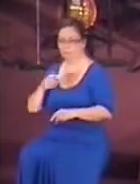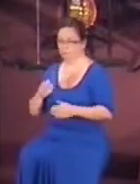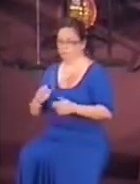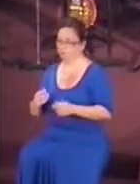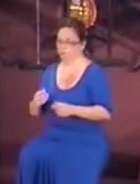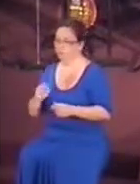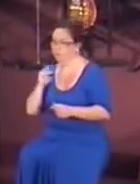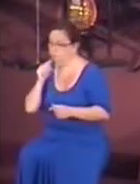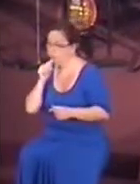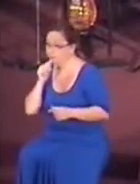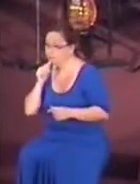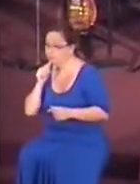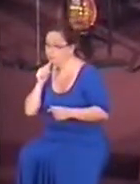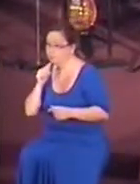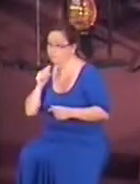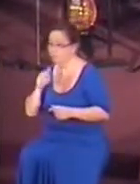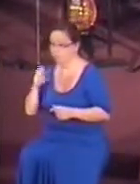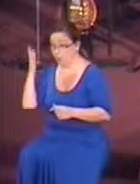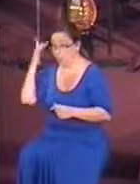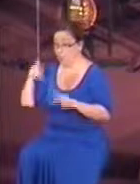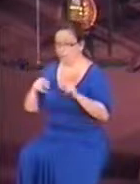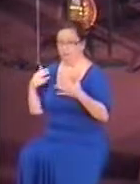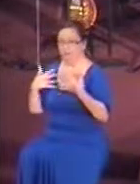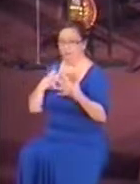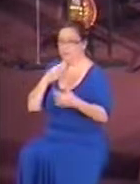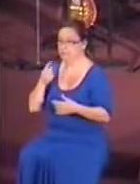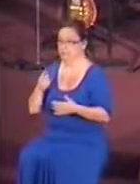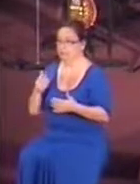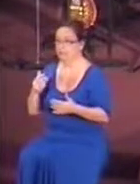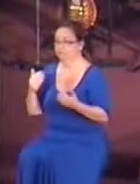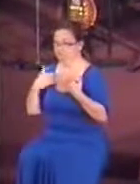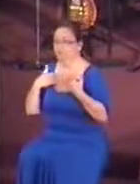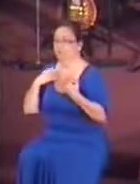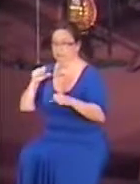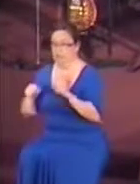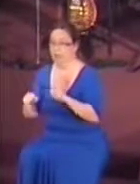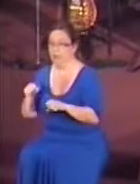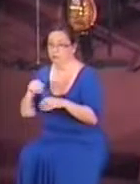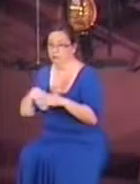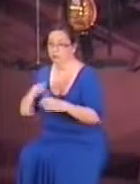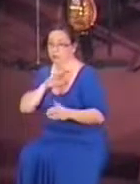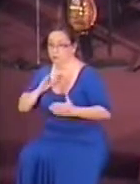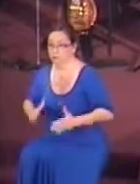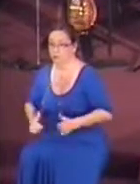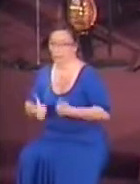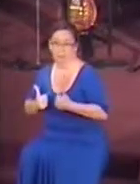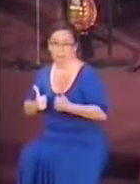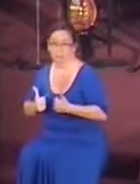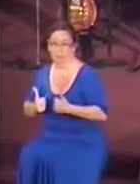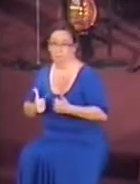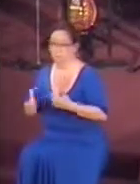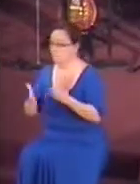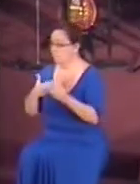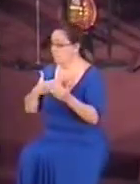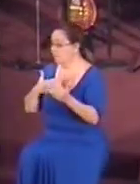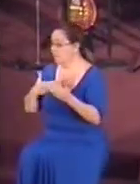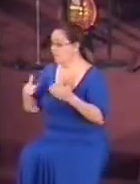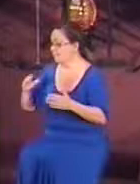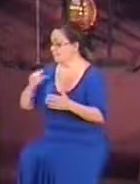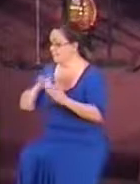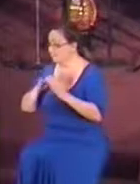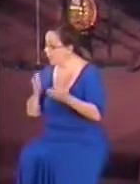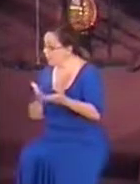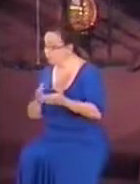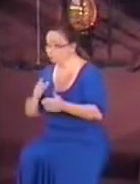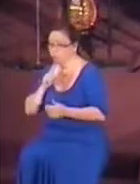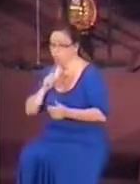everyone's afraid to say whether or not you actually doubt things in Christianity, right? Whether or not the Bible is true, or it's just made up